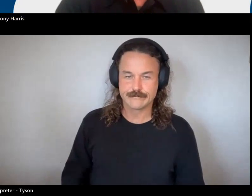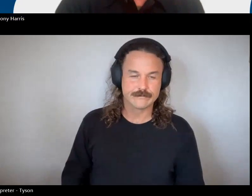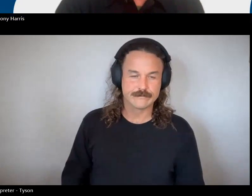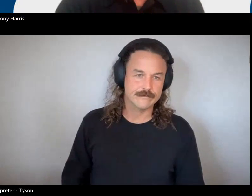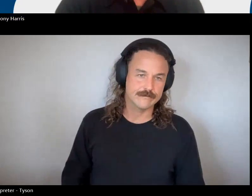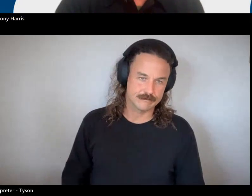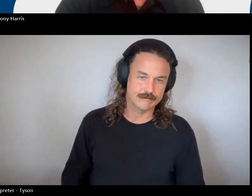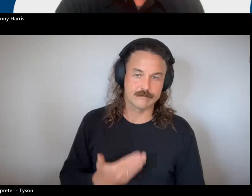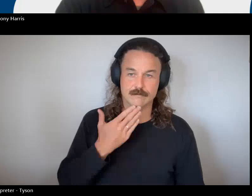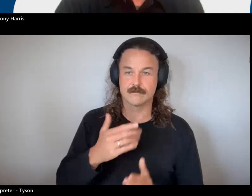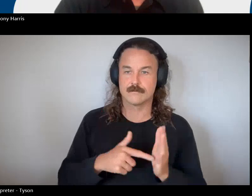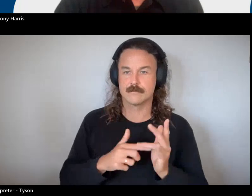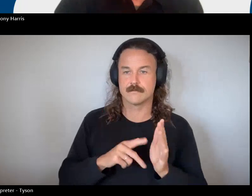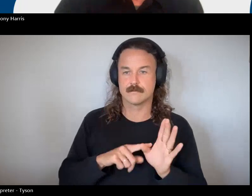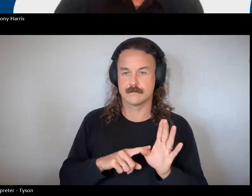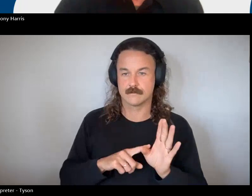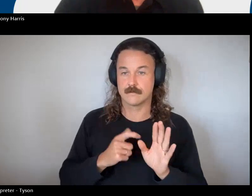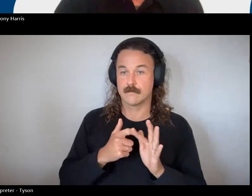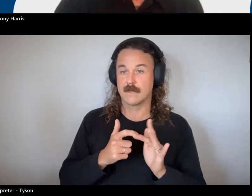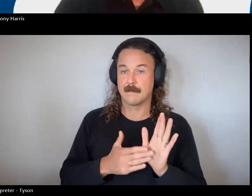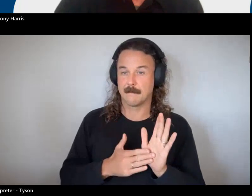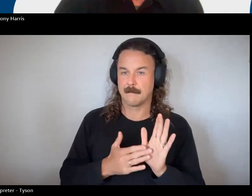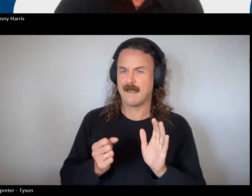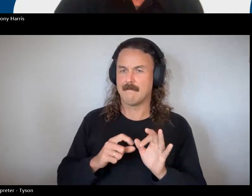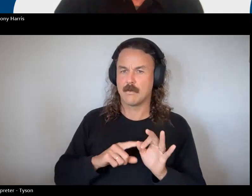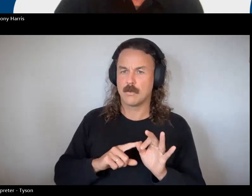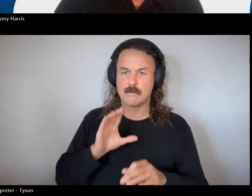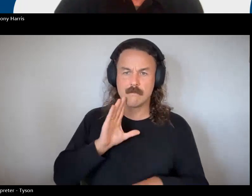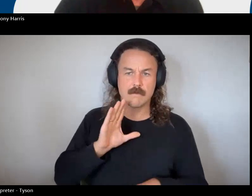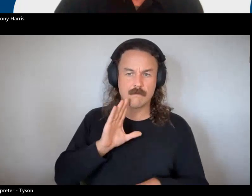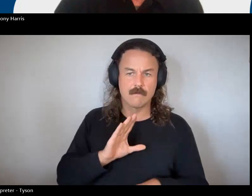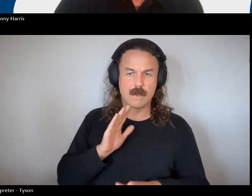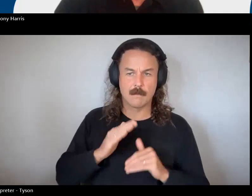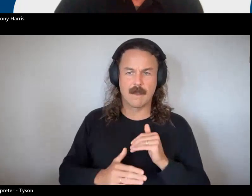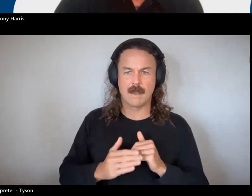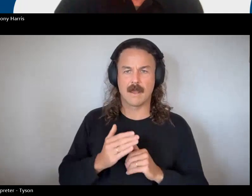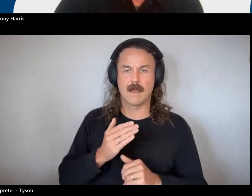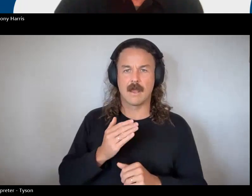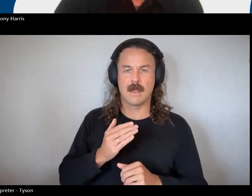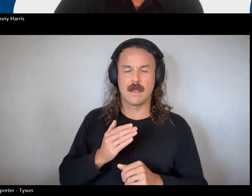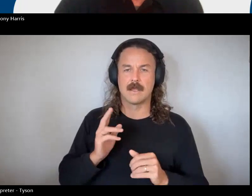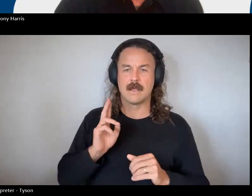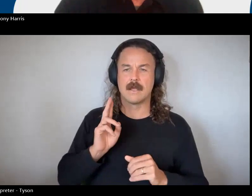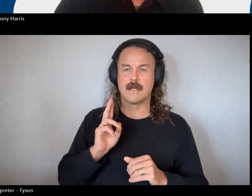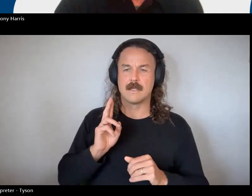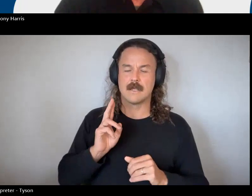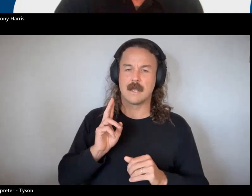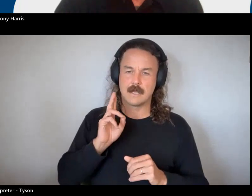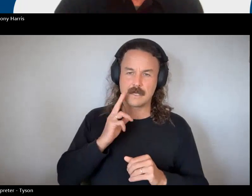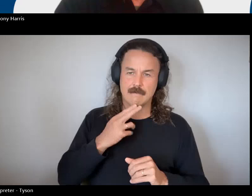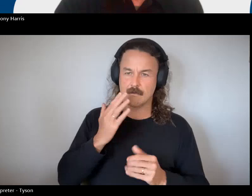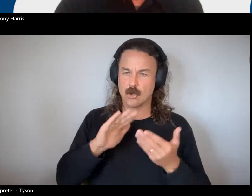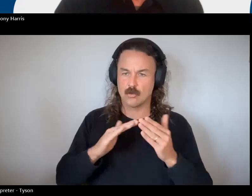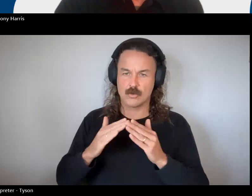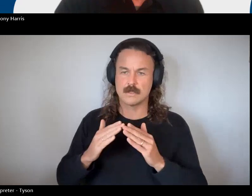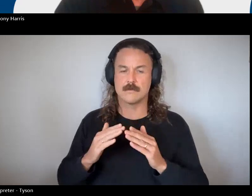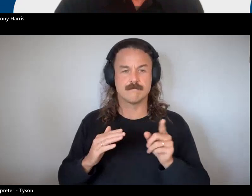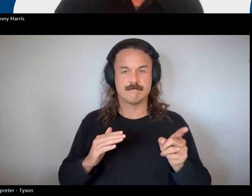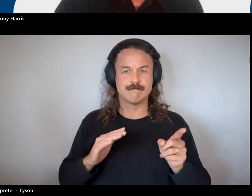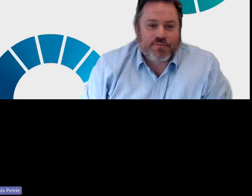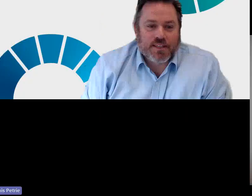Thanks, Tony. So Kim, there was a question about gaps with the deaf community and whether they're going to be